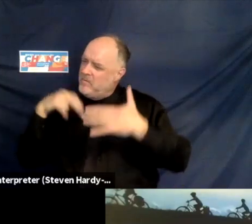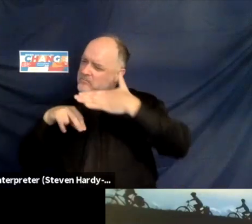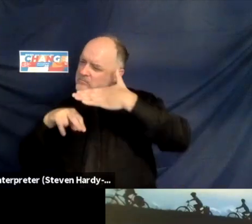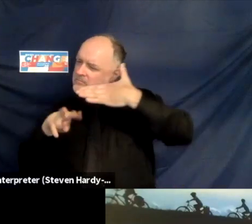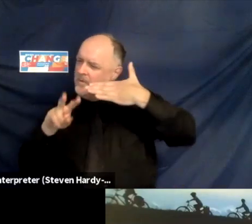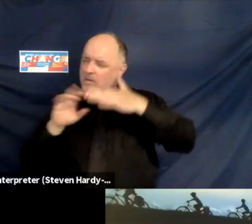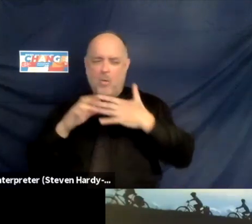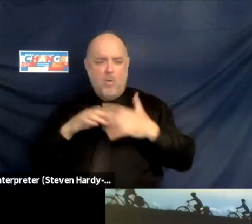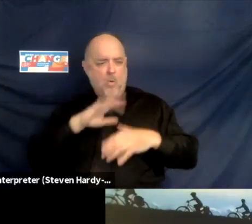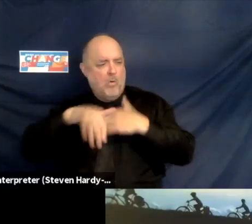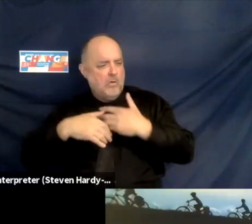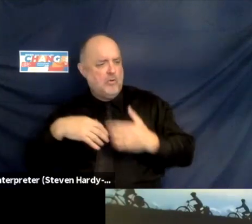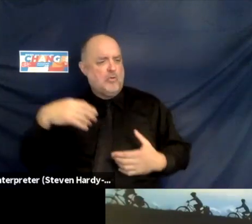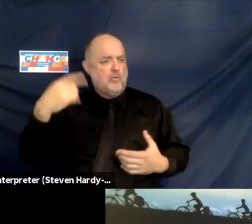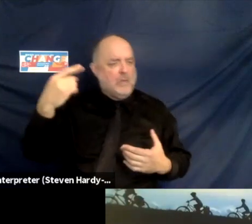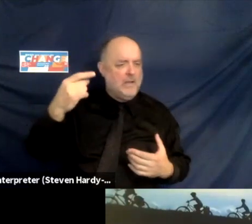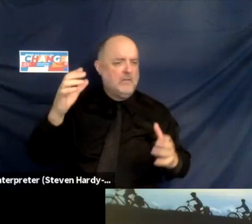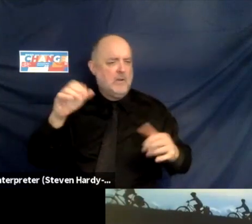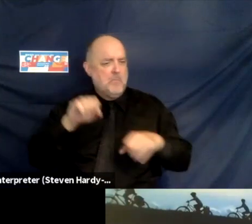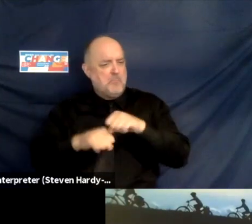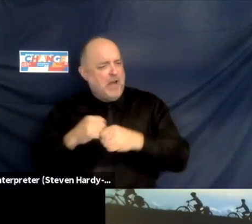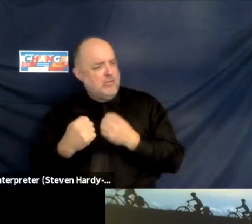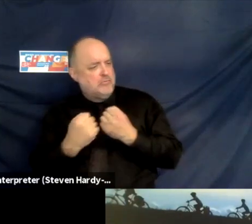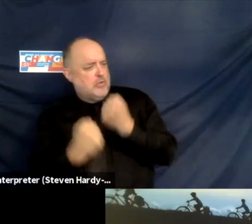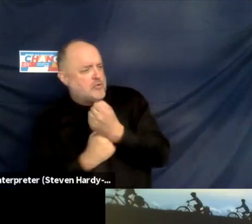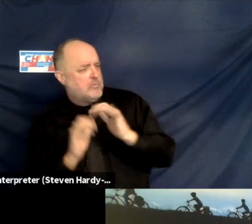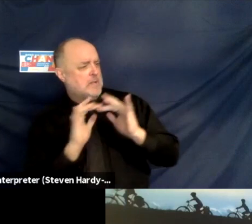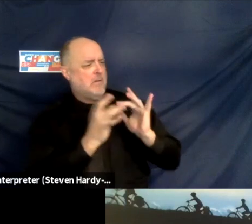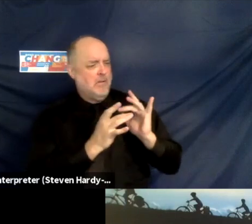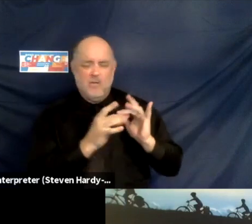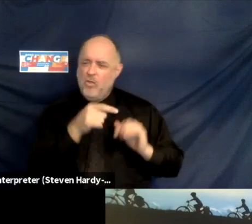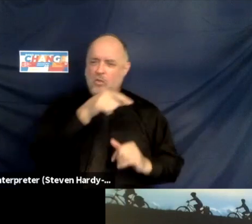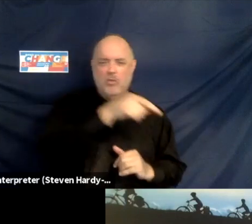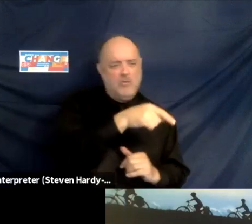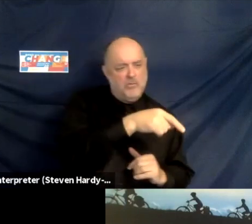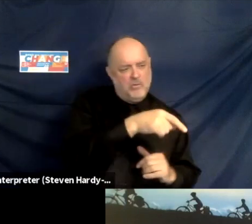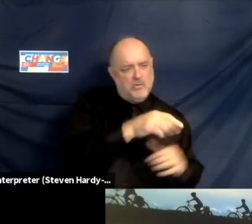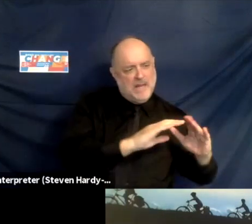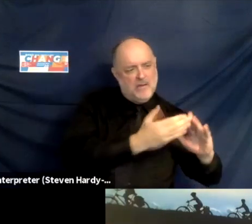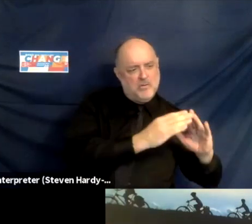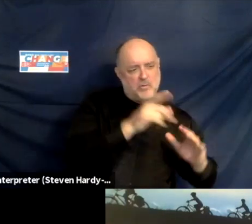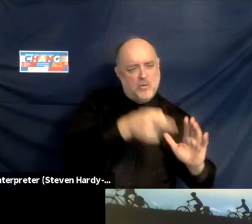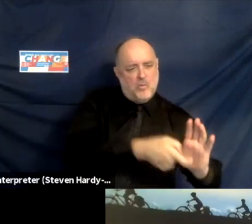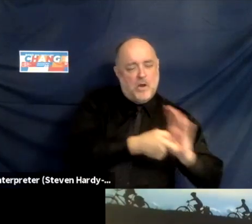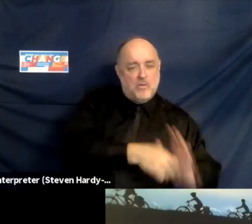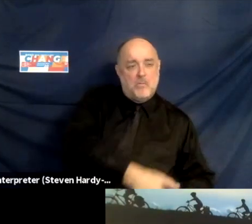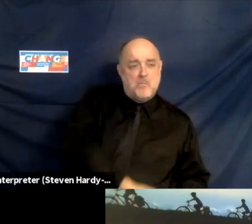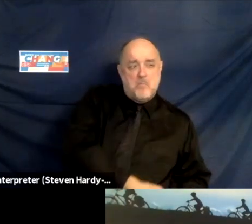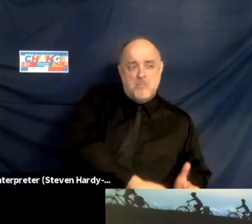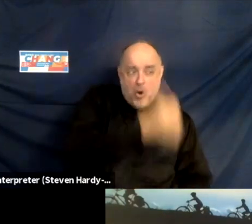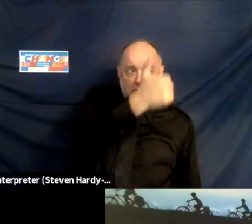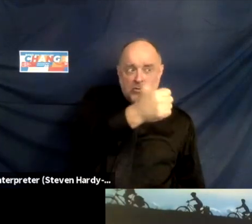bike infrastructure, that those neighborhoods that require the most, that may need it the